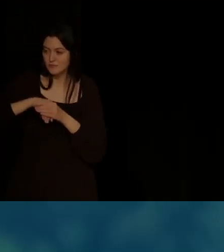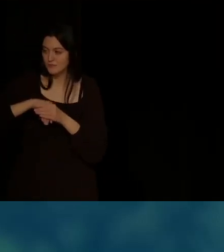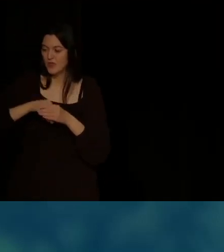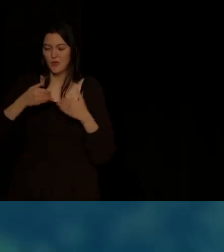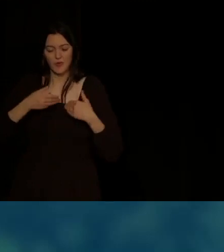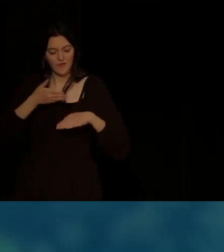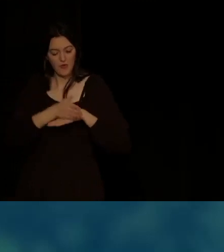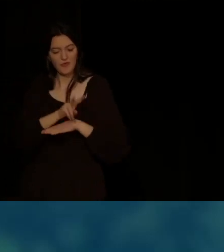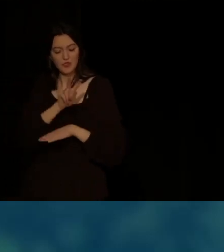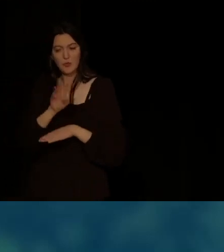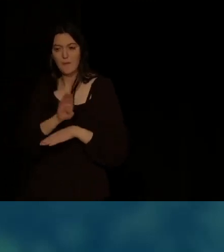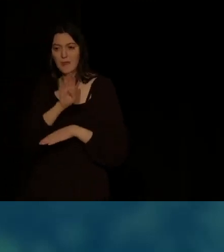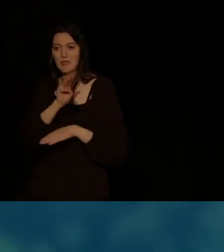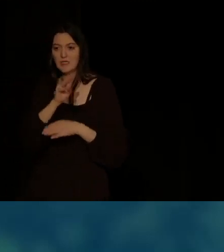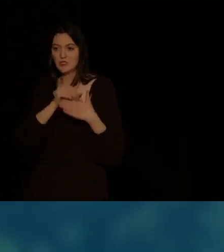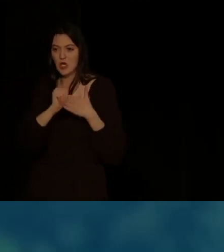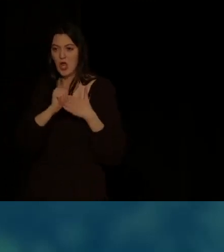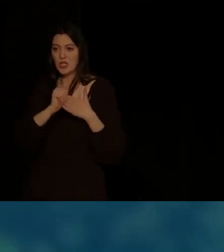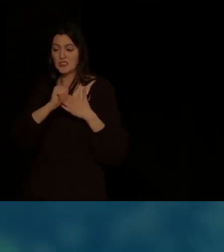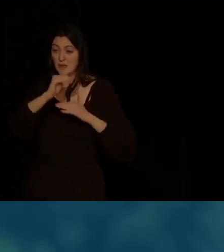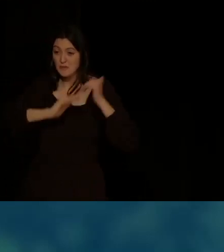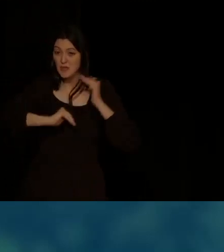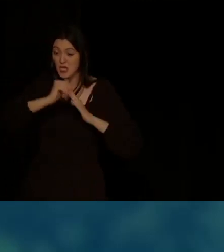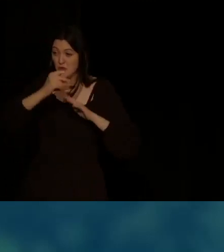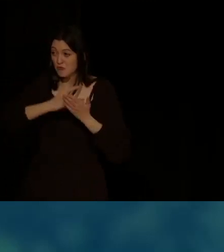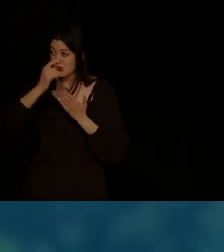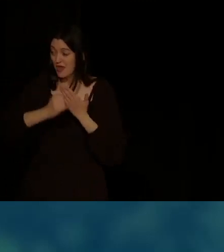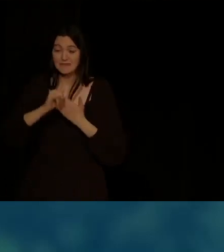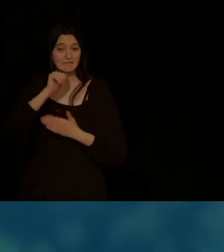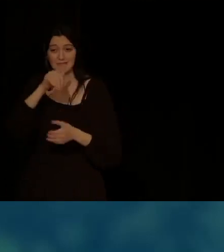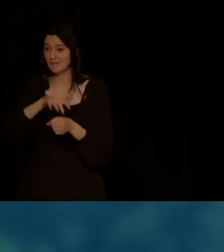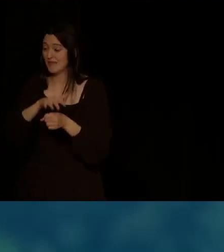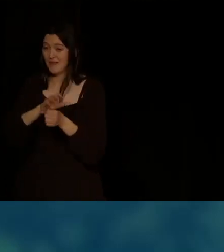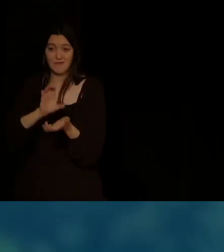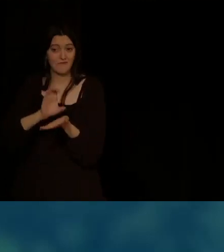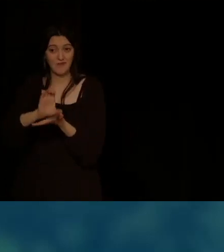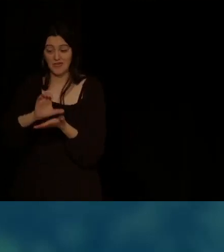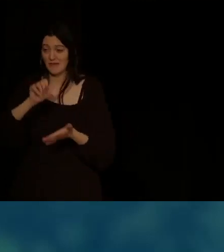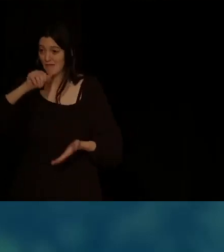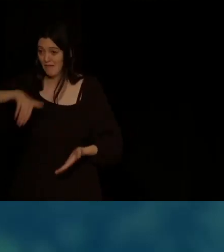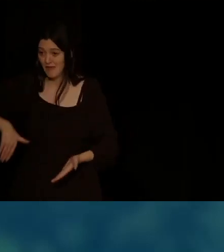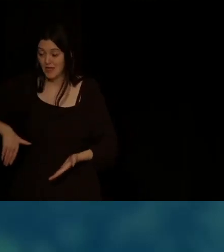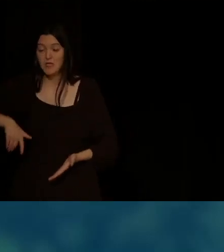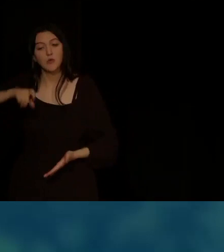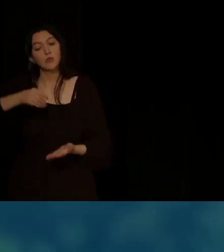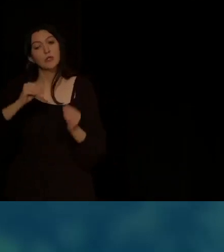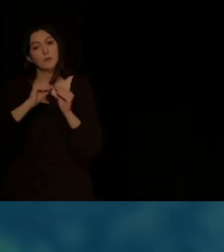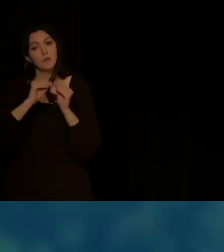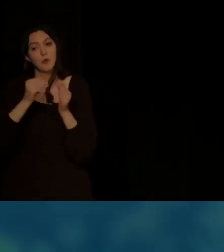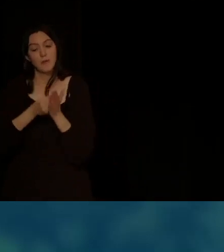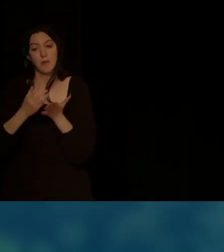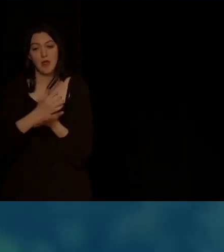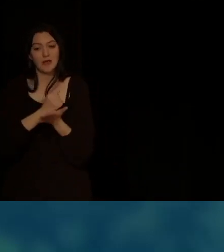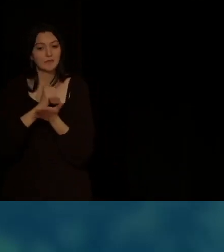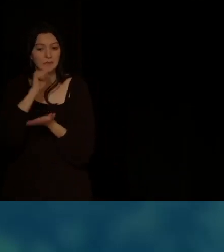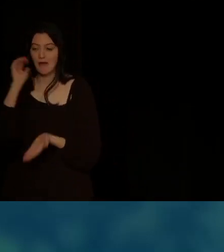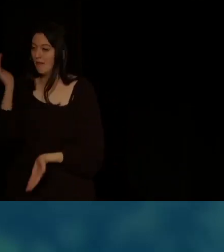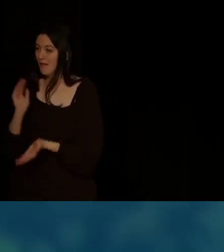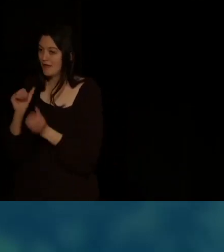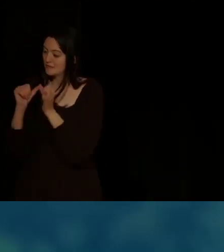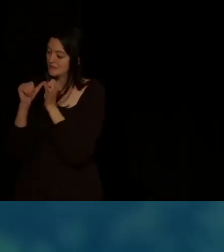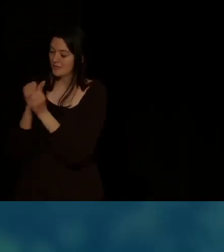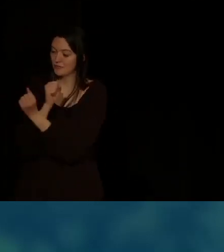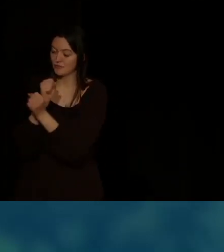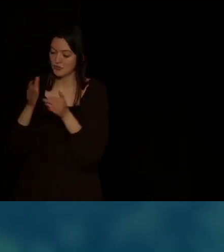$2 billion in infrastructure projects that we do not have funding for. We need more revenue, not less, to keep our streets